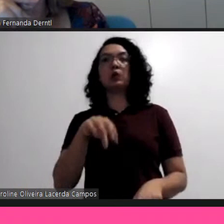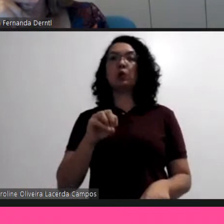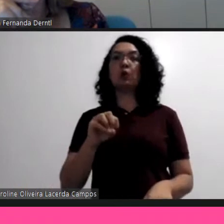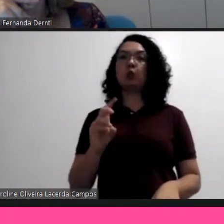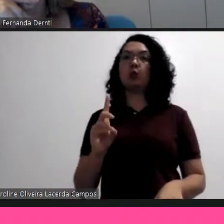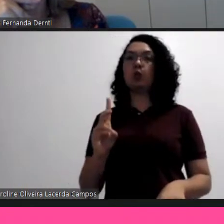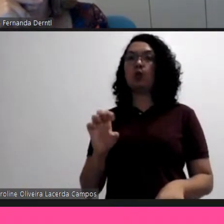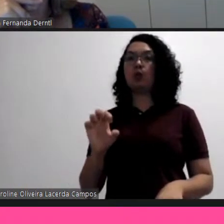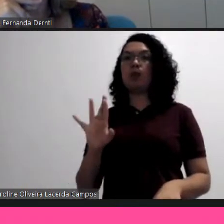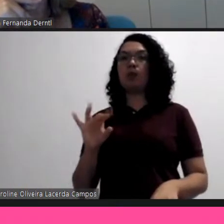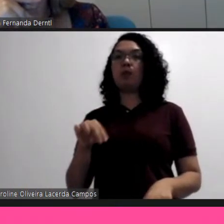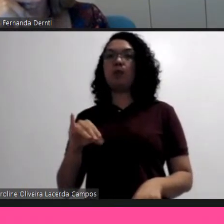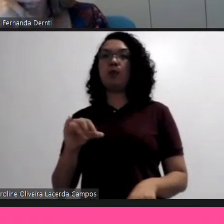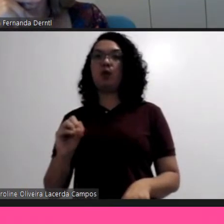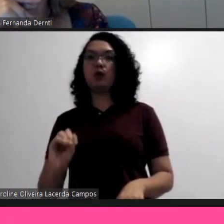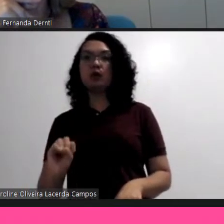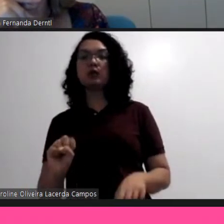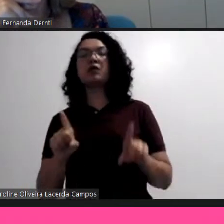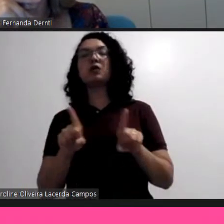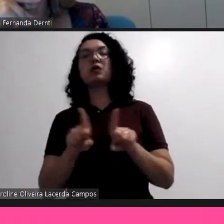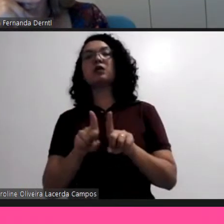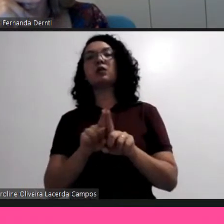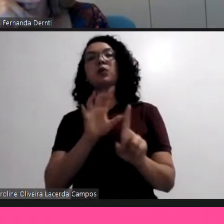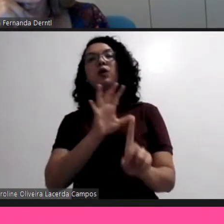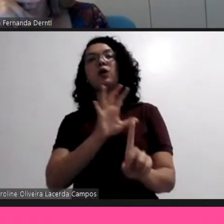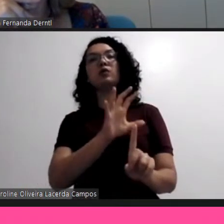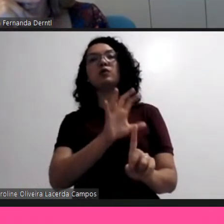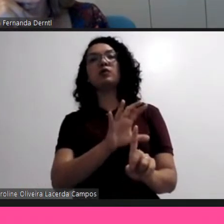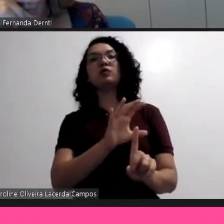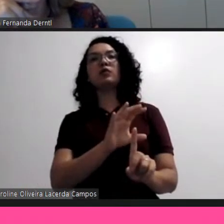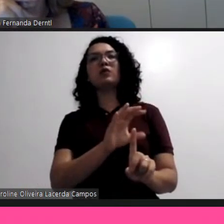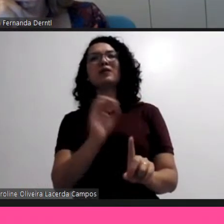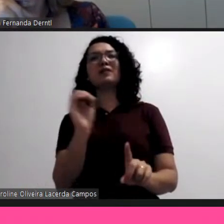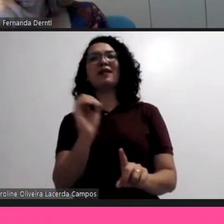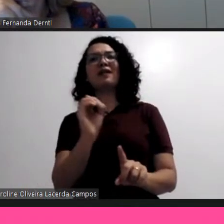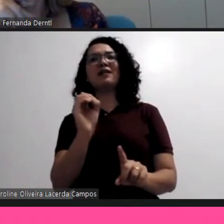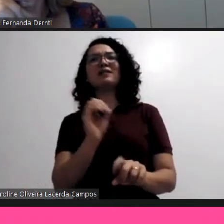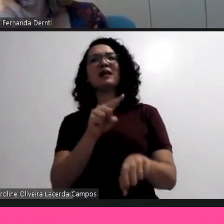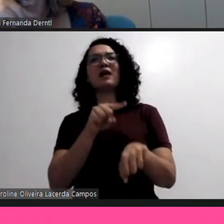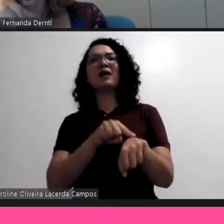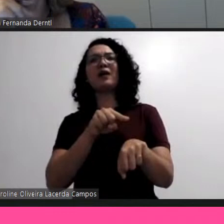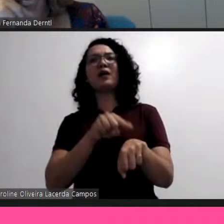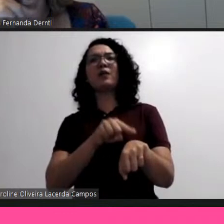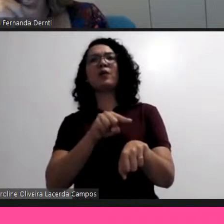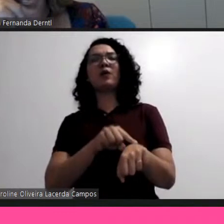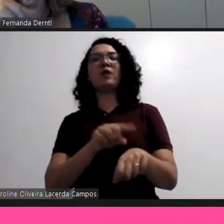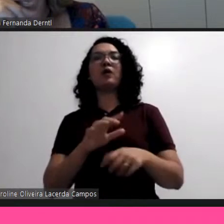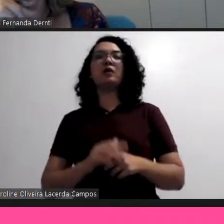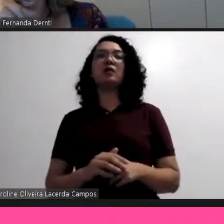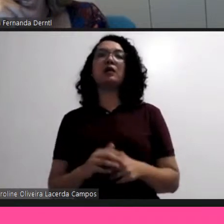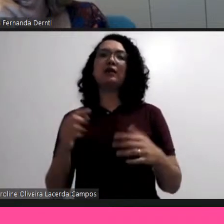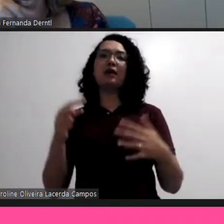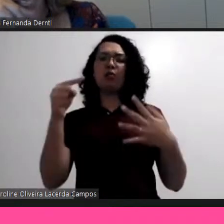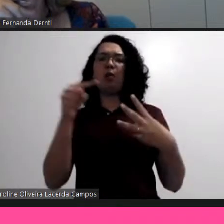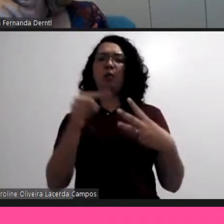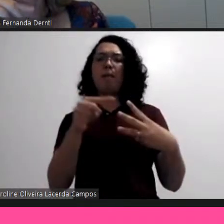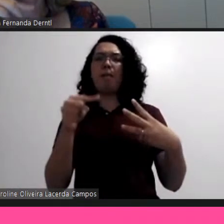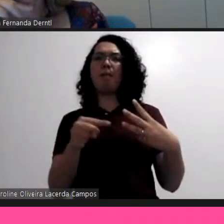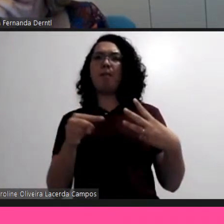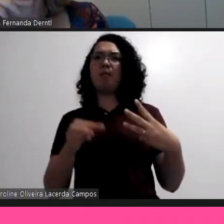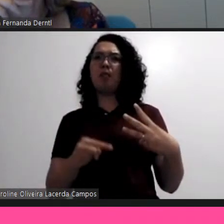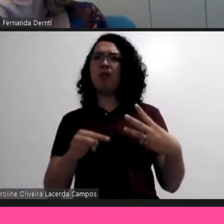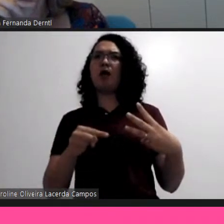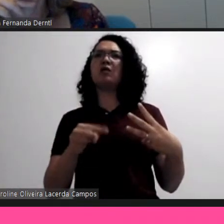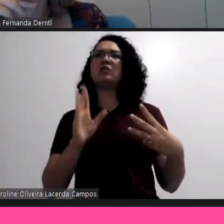with Le Corbusier, but they were all looked at and intensely studied. So South Africa, even though we do look a little